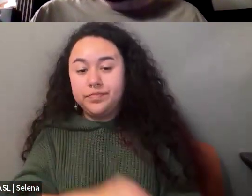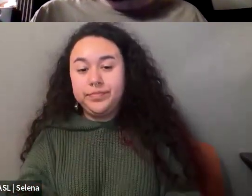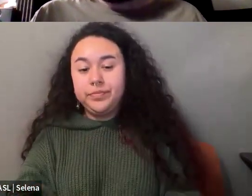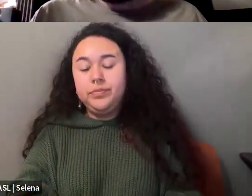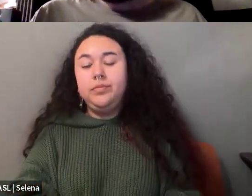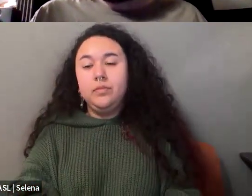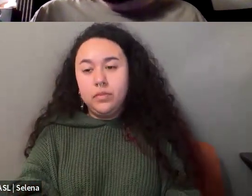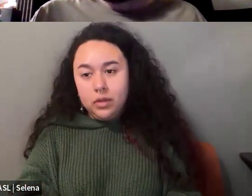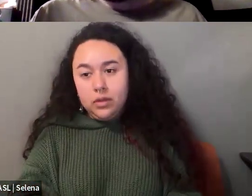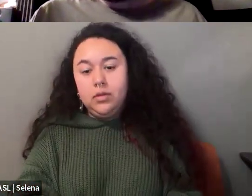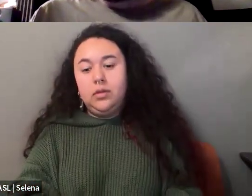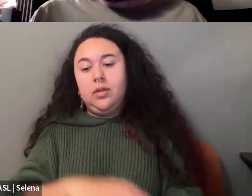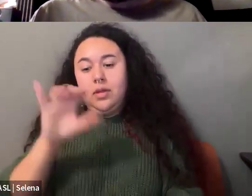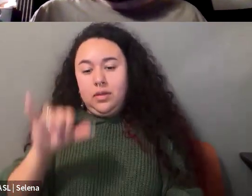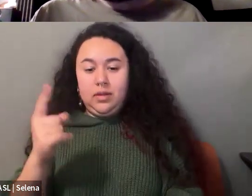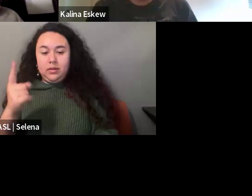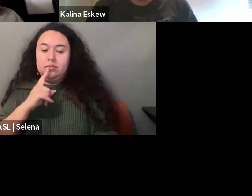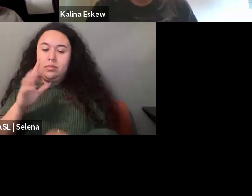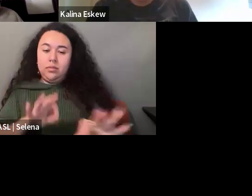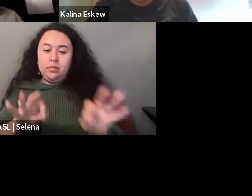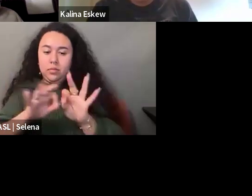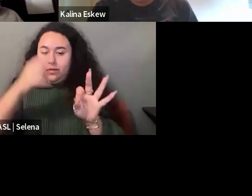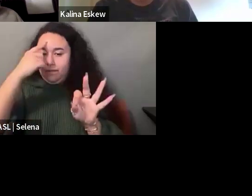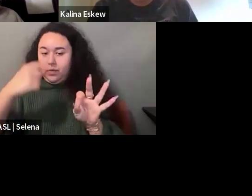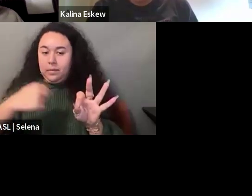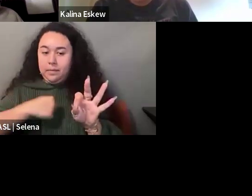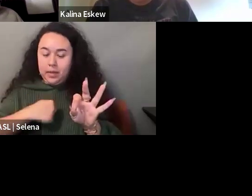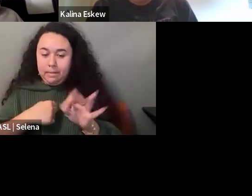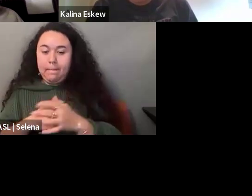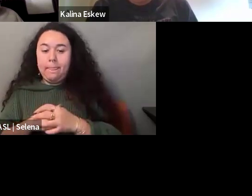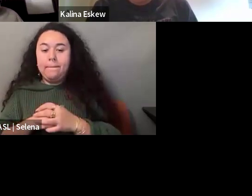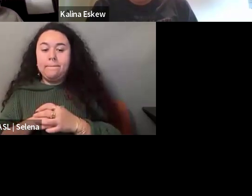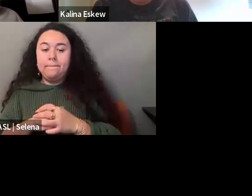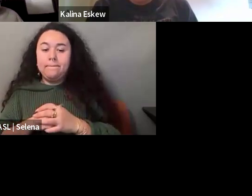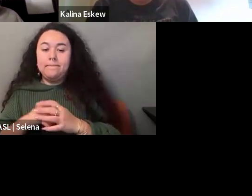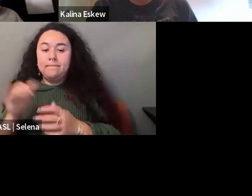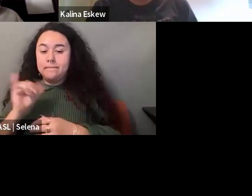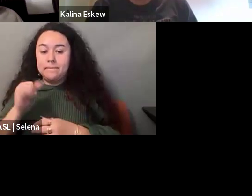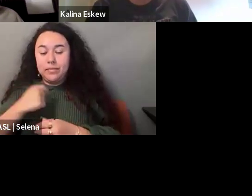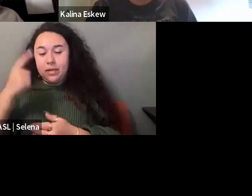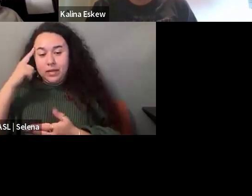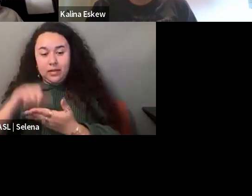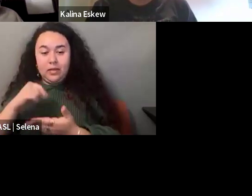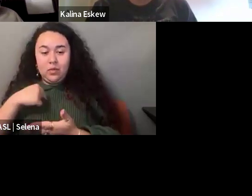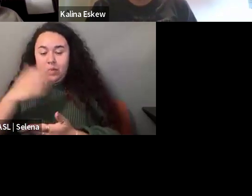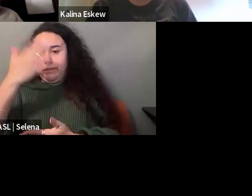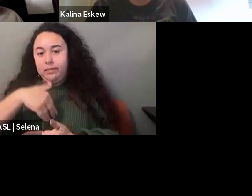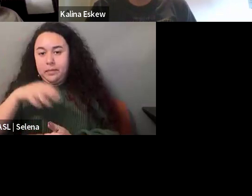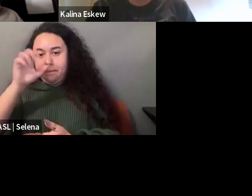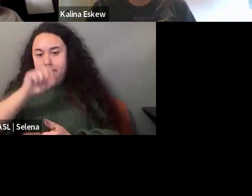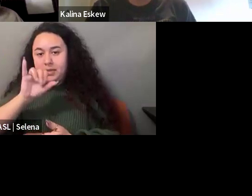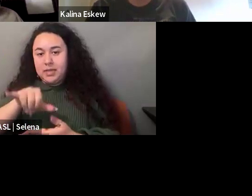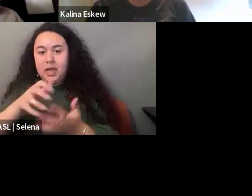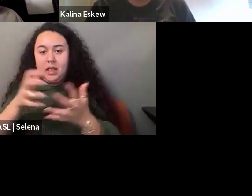mhm, which is something that is really important to me. Um, mhm, and I think that we miss that a lot of the